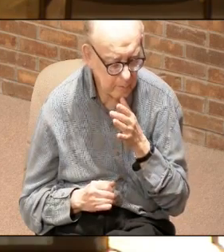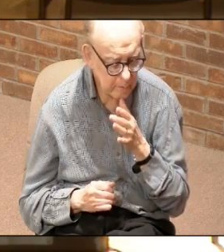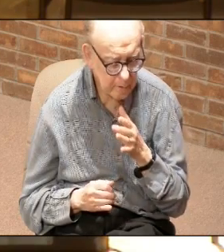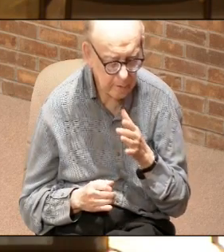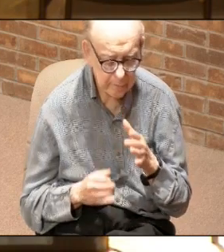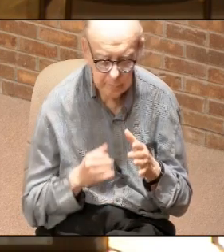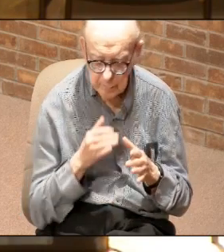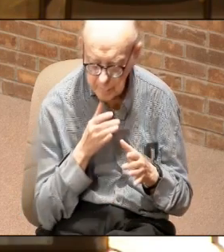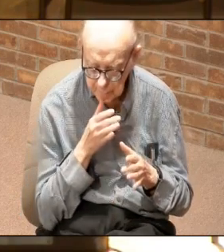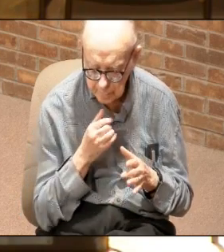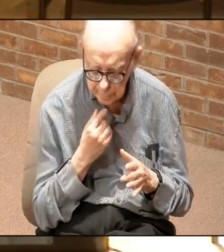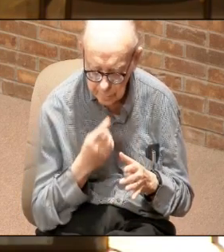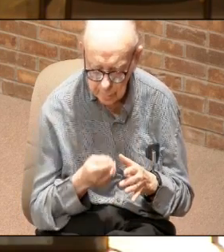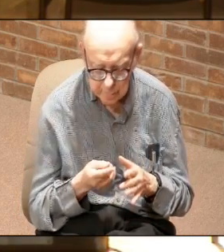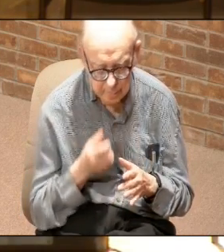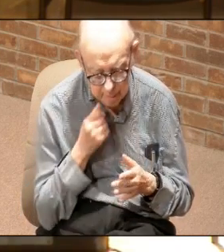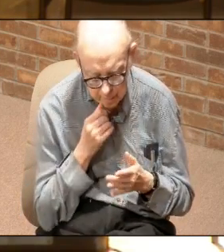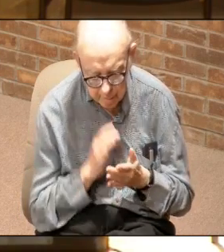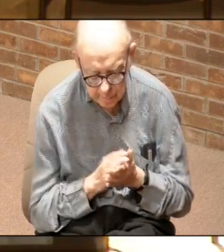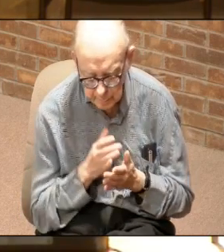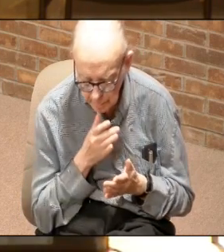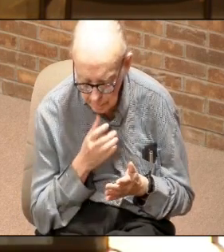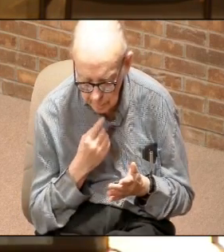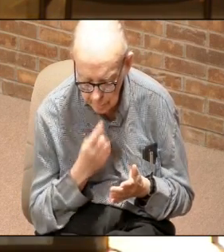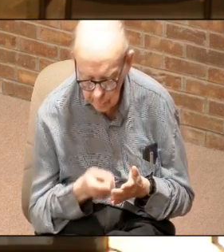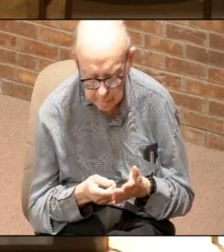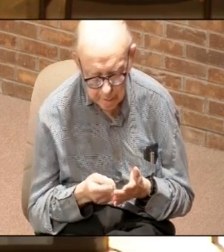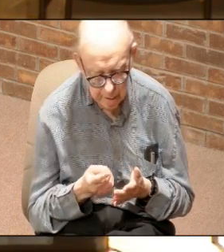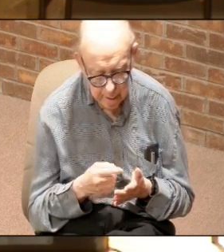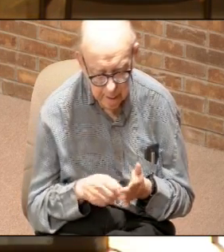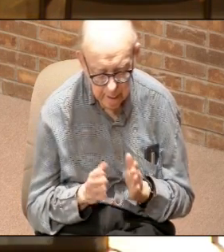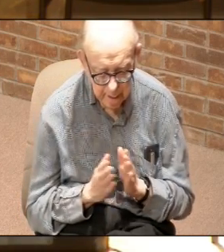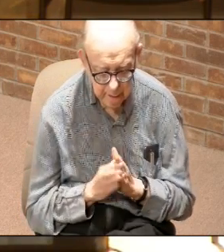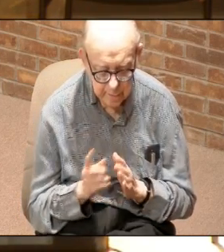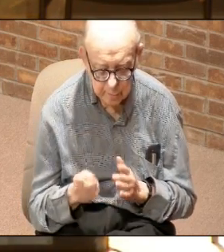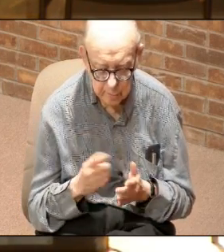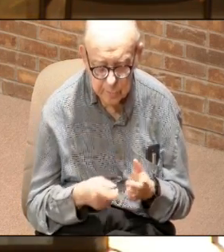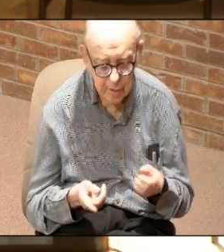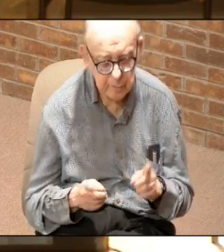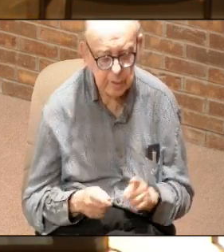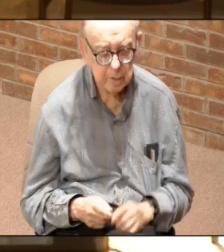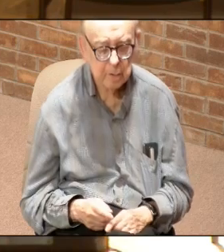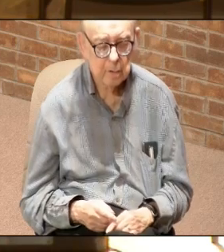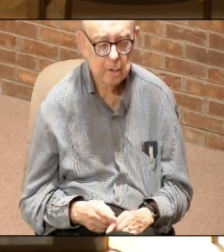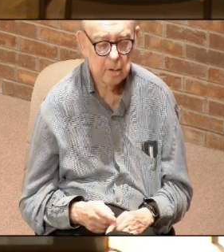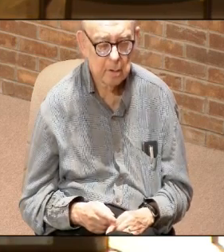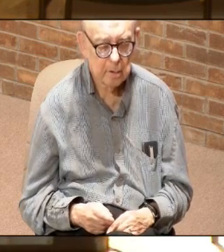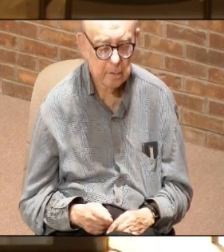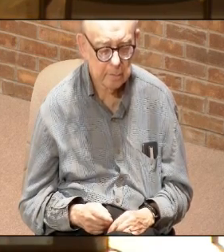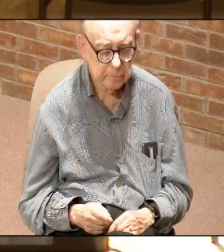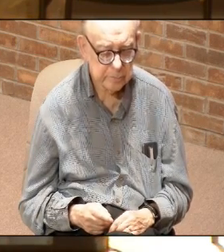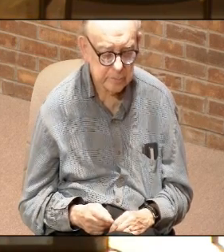And I asked her, I said, what's going on? And she says,